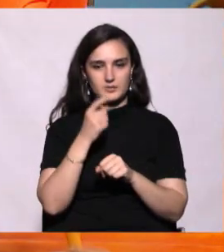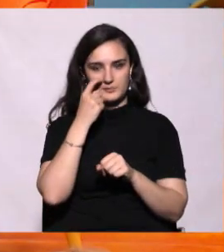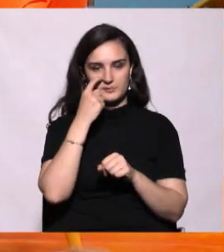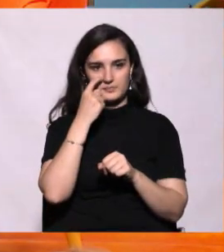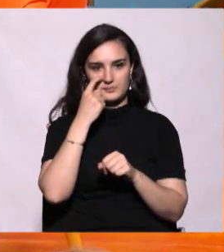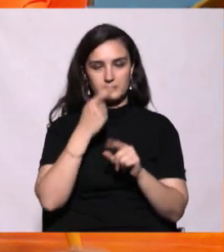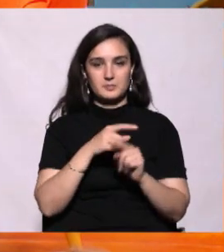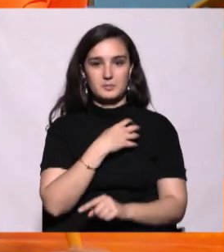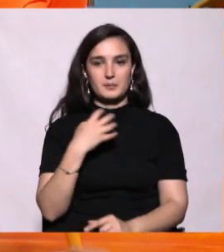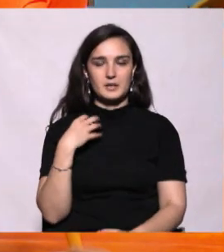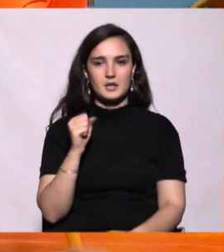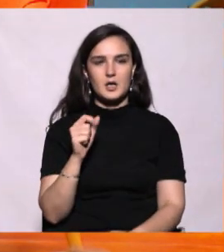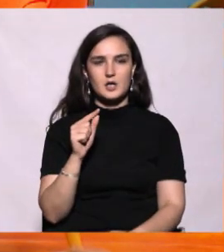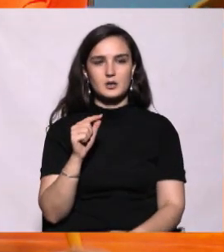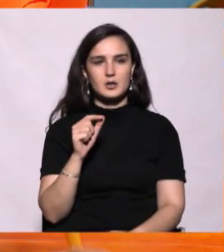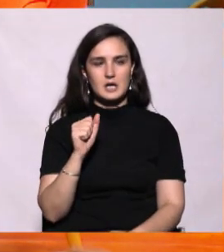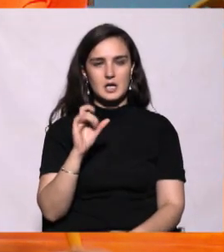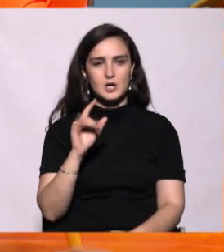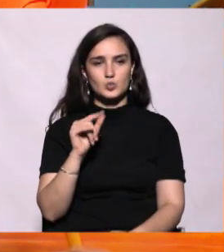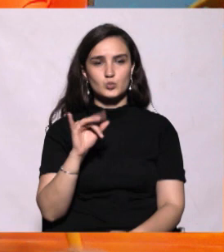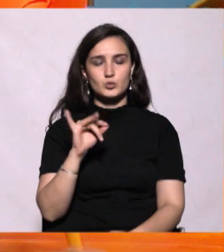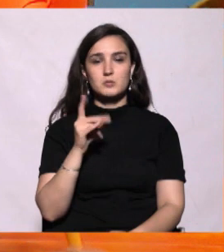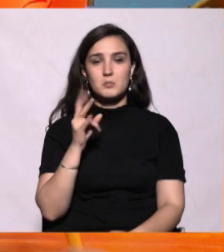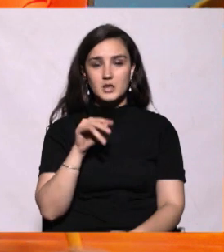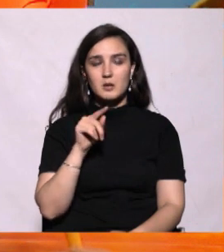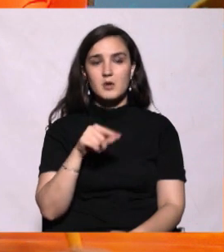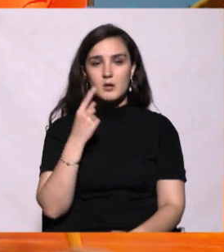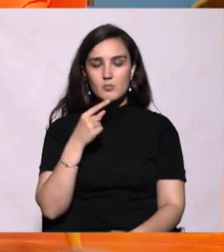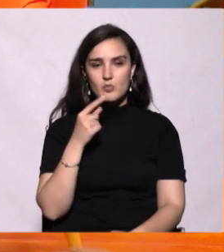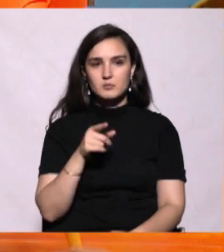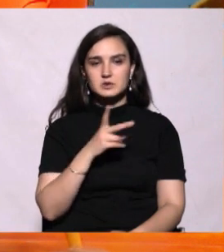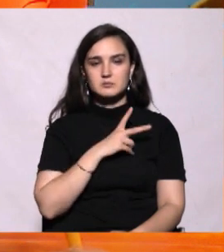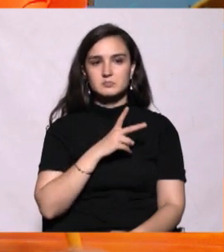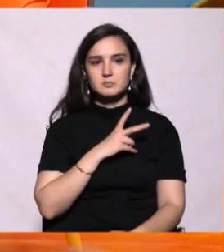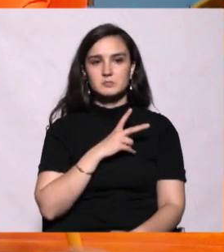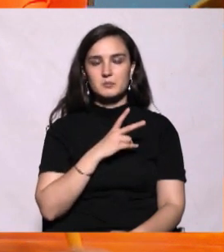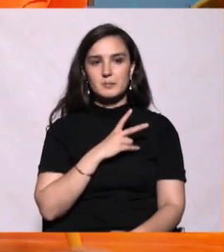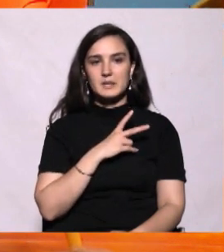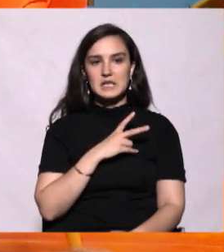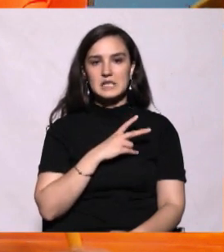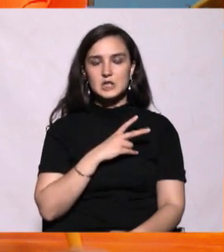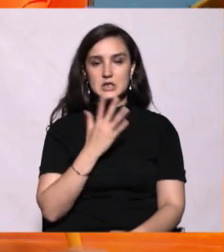of King Arthur. But he does represent the start of a British identity,